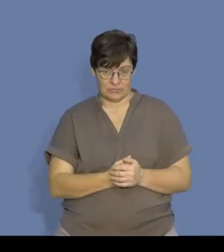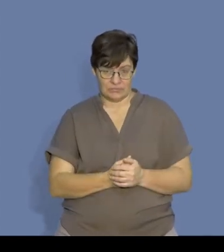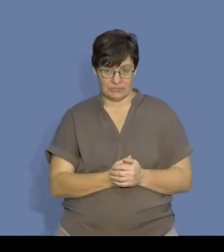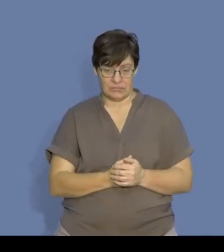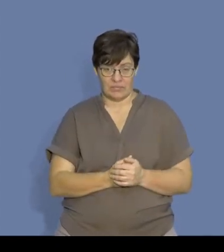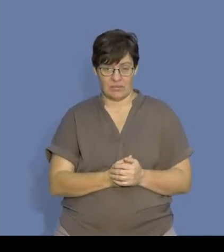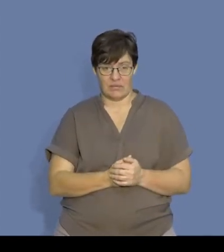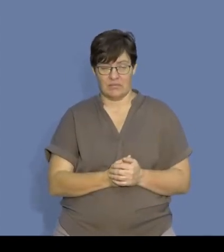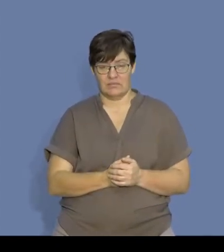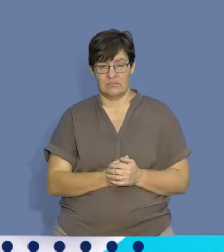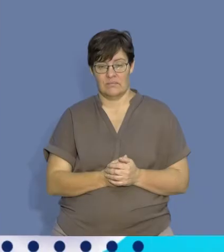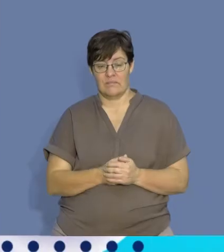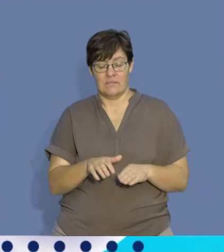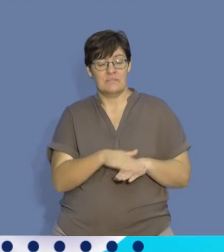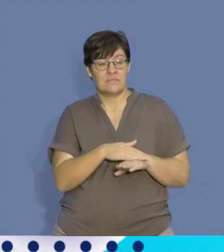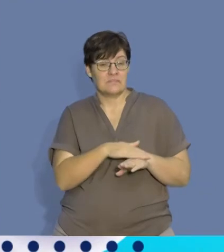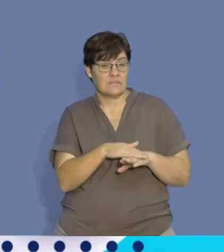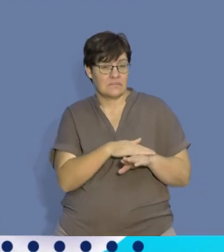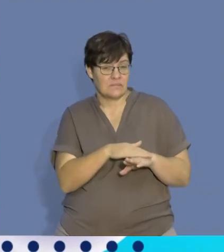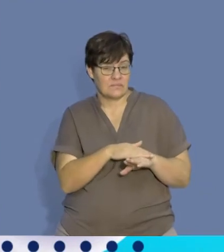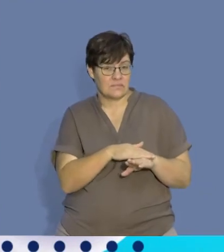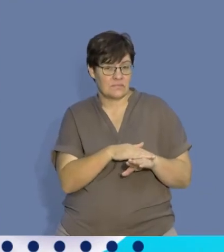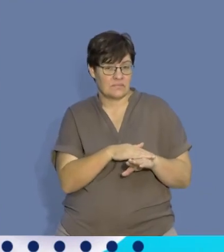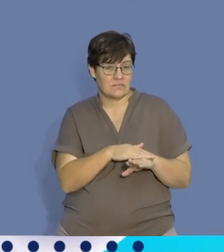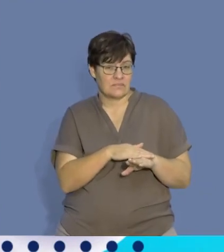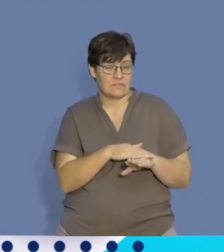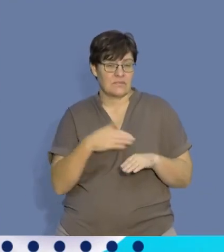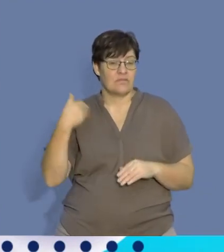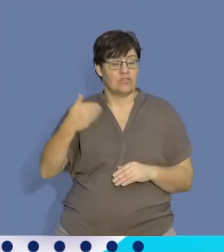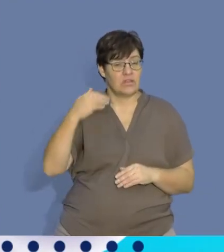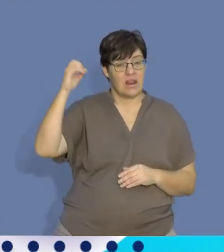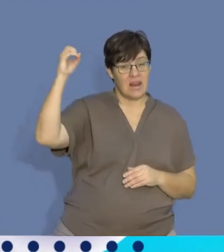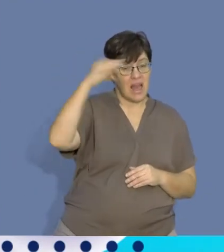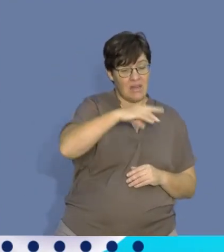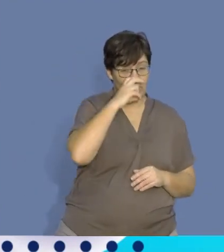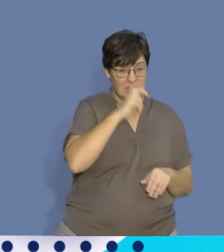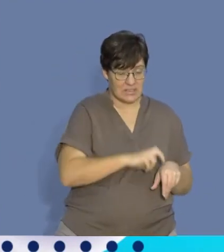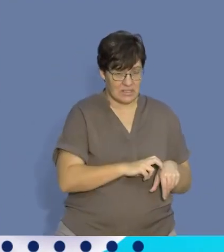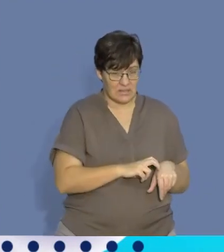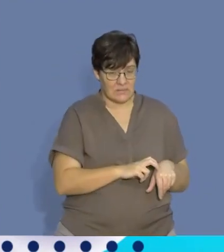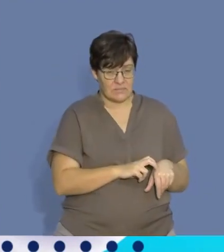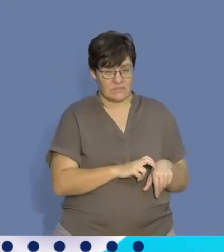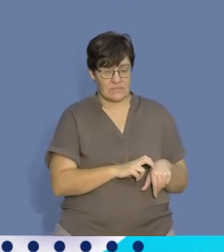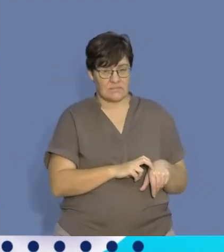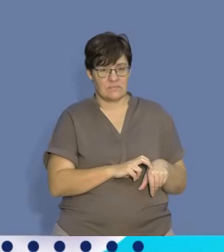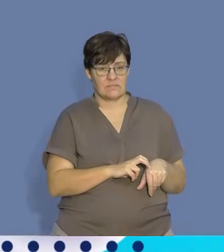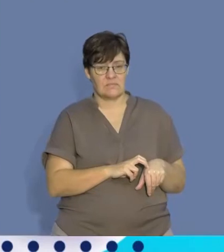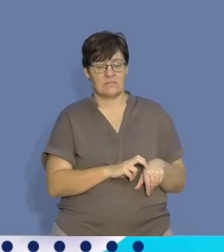the minimum frequency of light needed, we talk about frequency, not